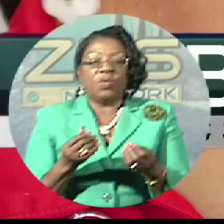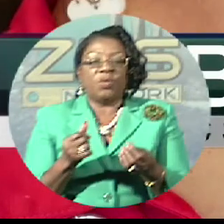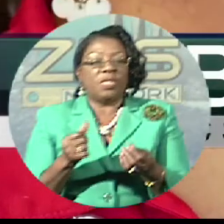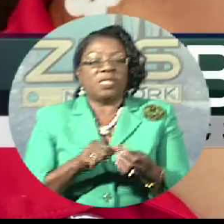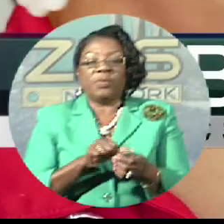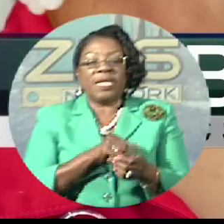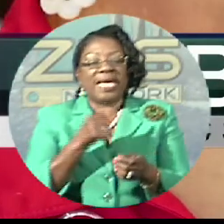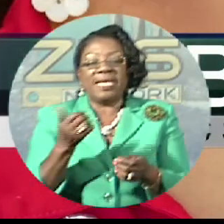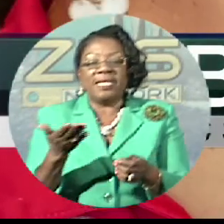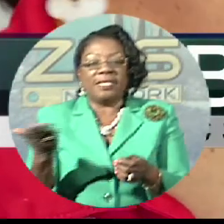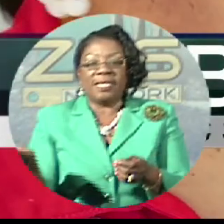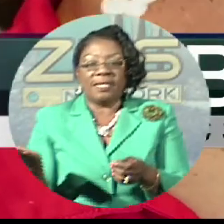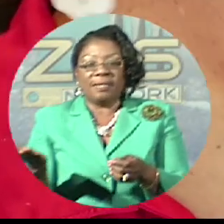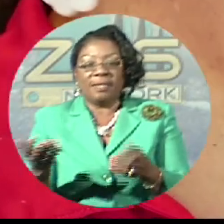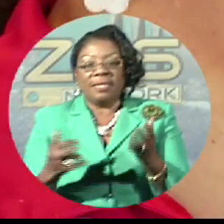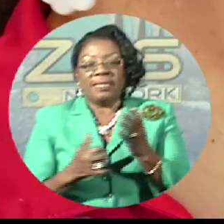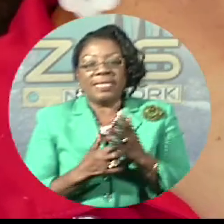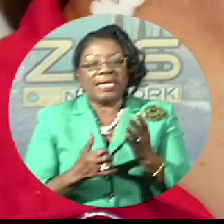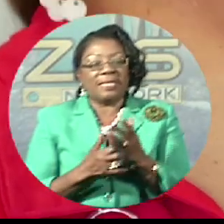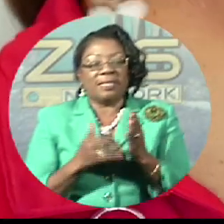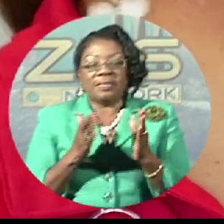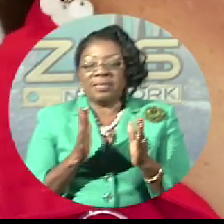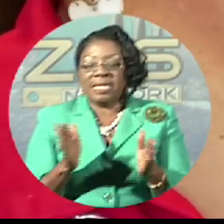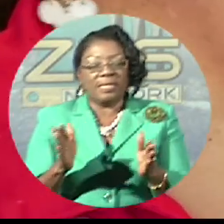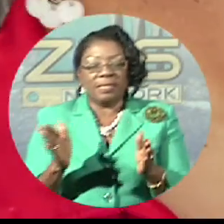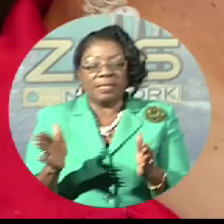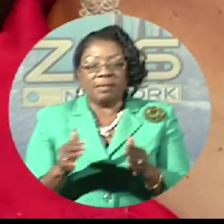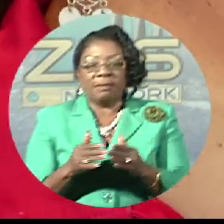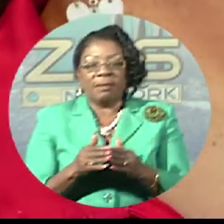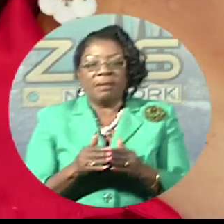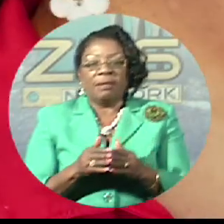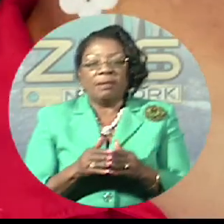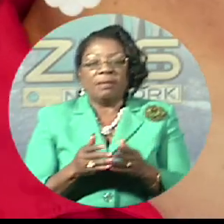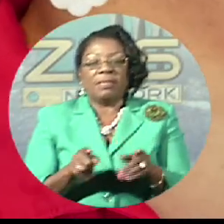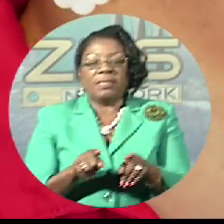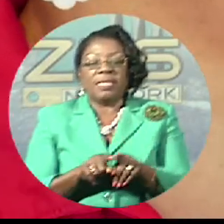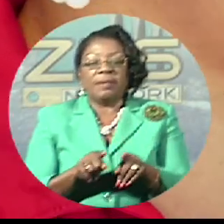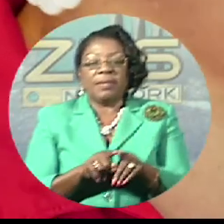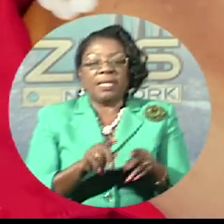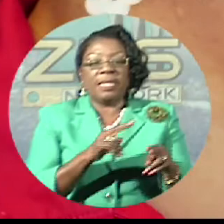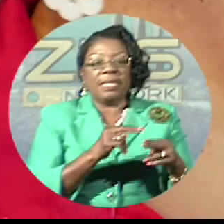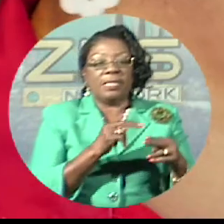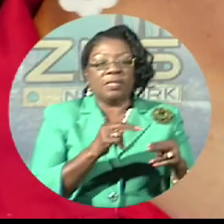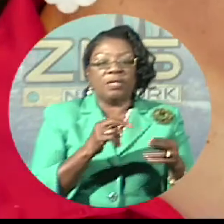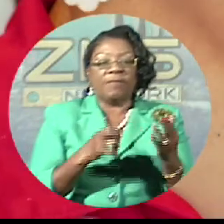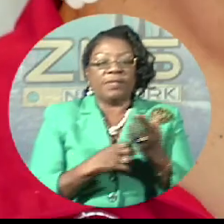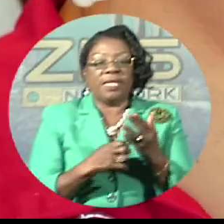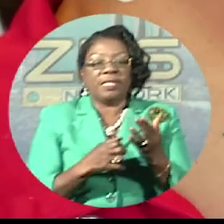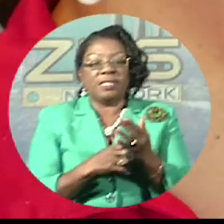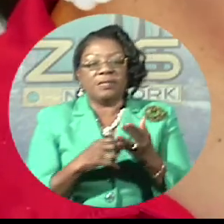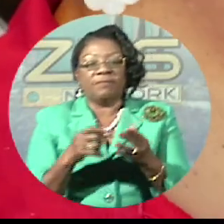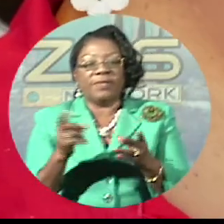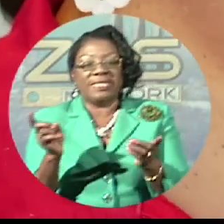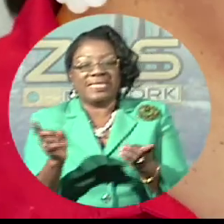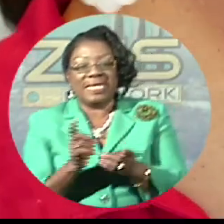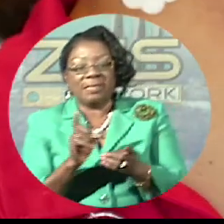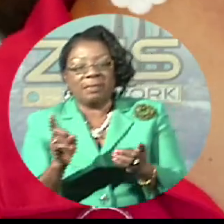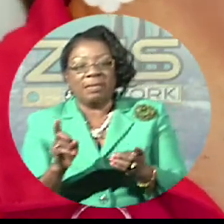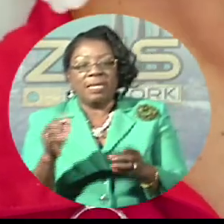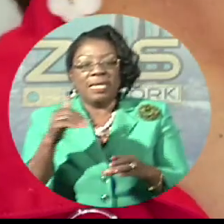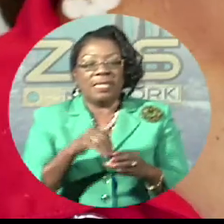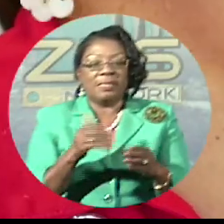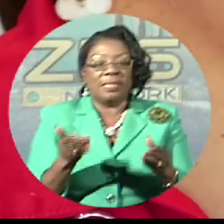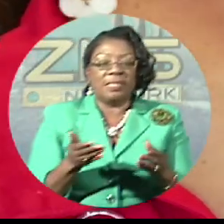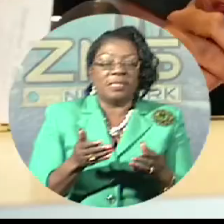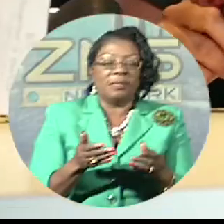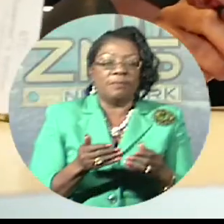technicians here on the island can do just about anything. Not like in New Providence, you have a technician for data, you have a technician for installations,